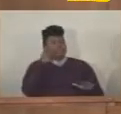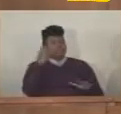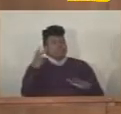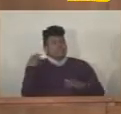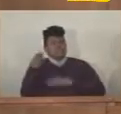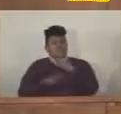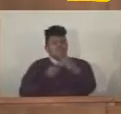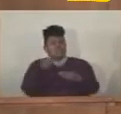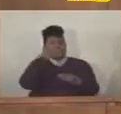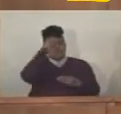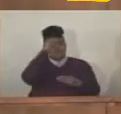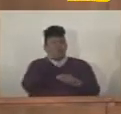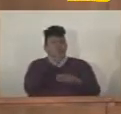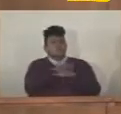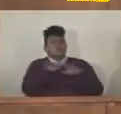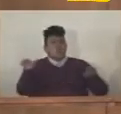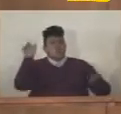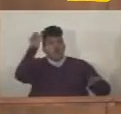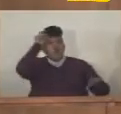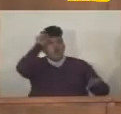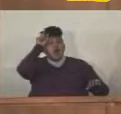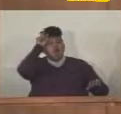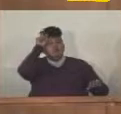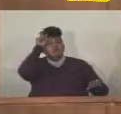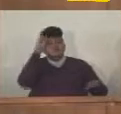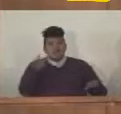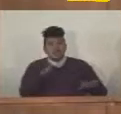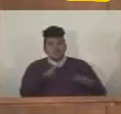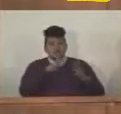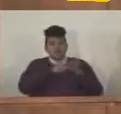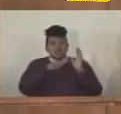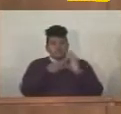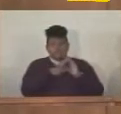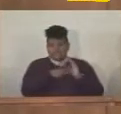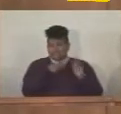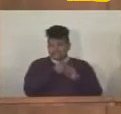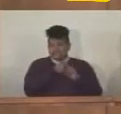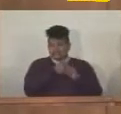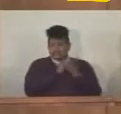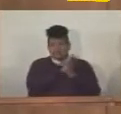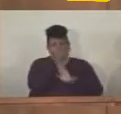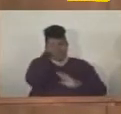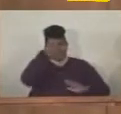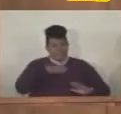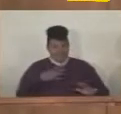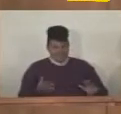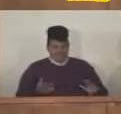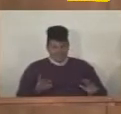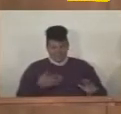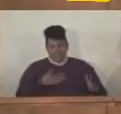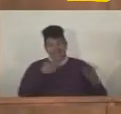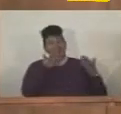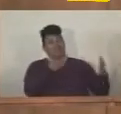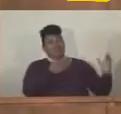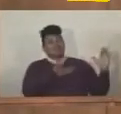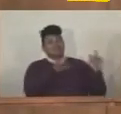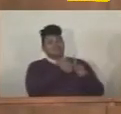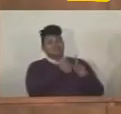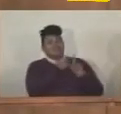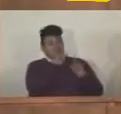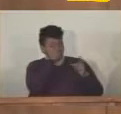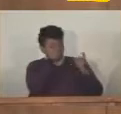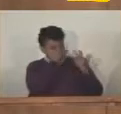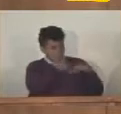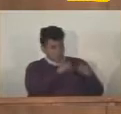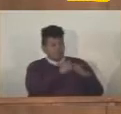life. When we lose our men to violence, what are we, the women, to do? We need our